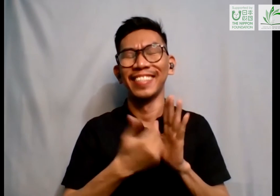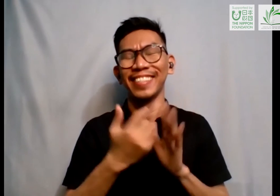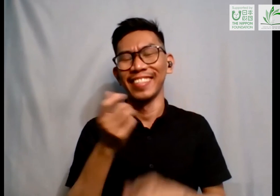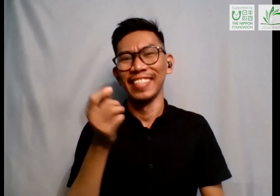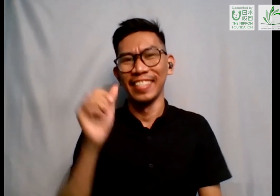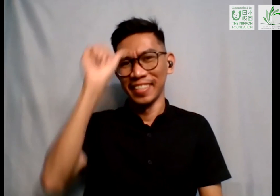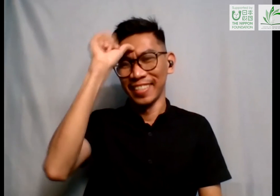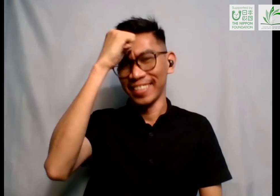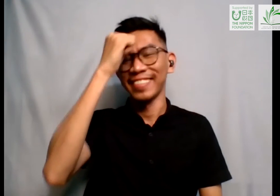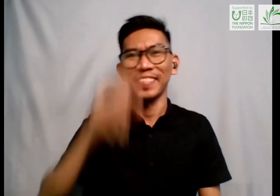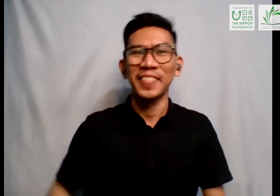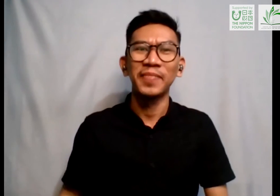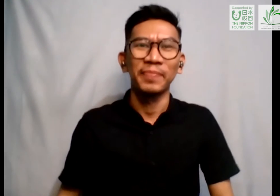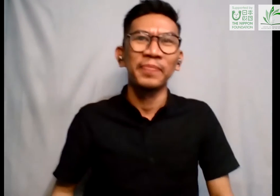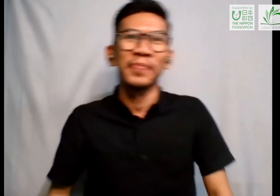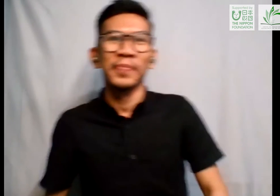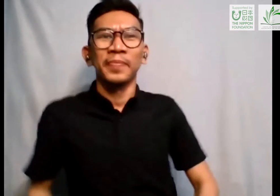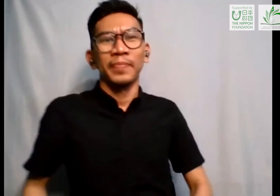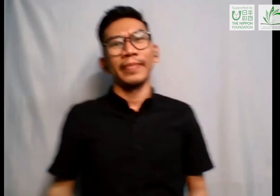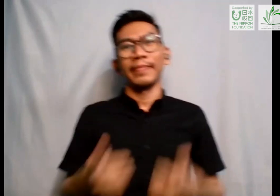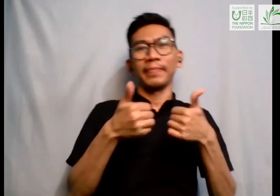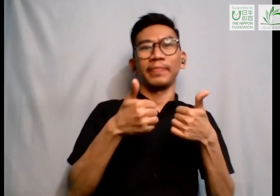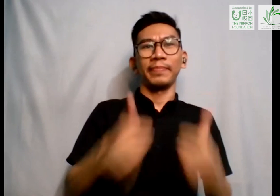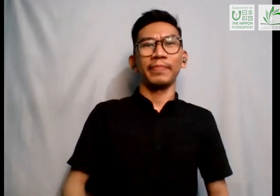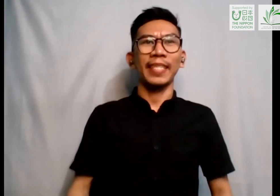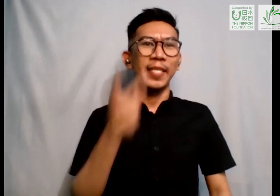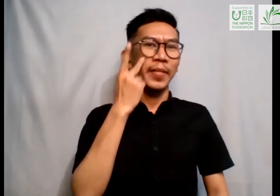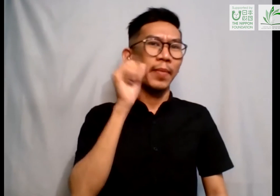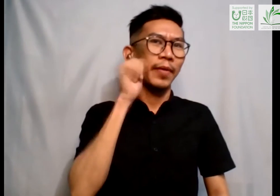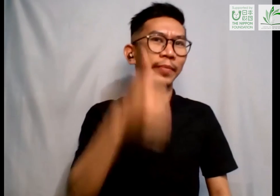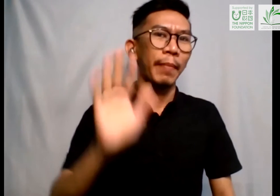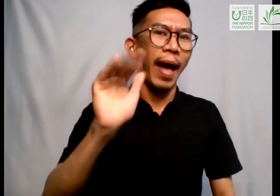whatever. Okay. See Okay, you sir. tomorrow. See you tomorrow. Bye-bye.